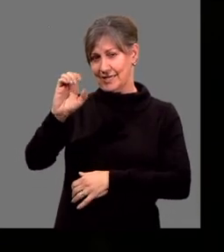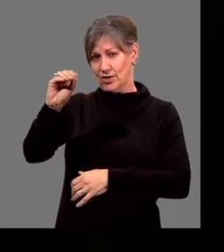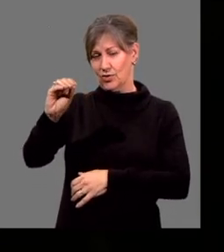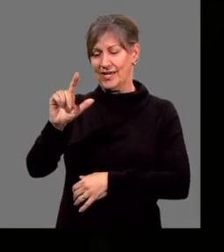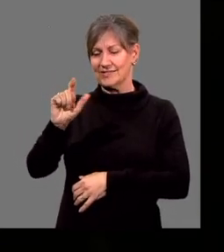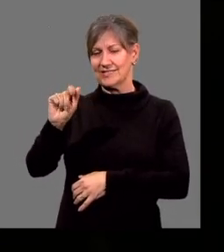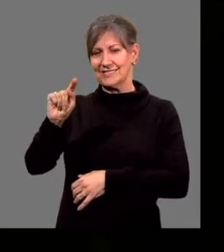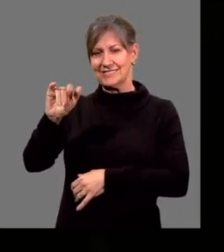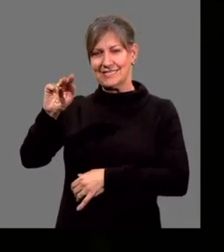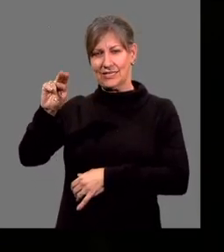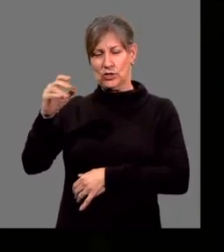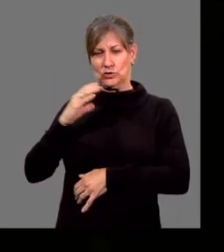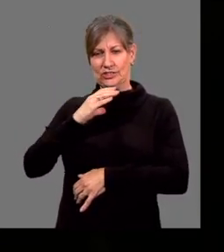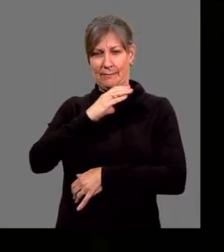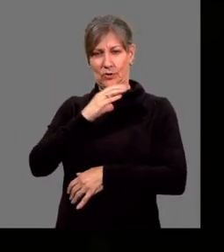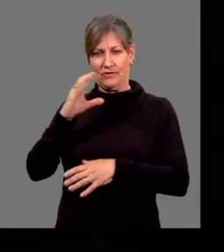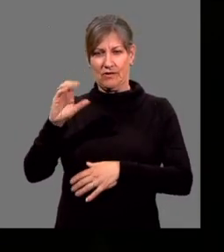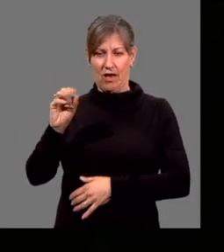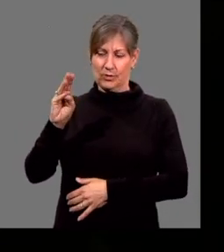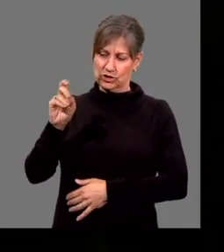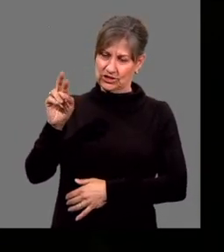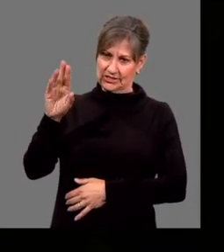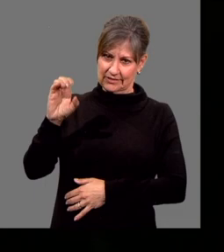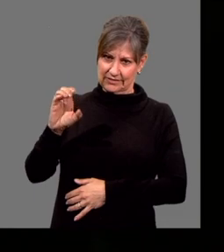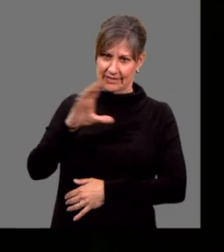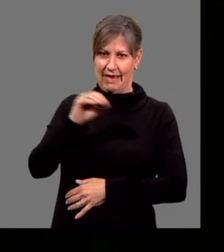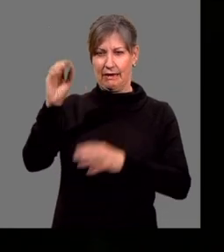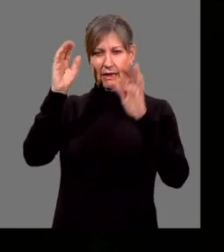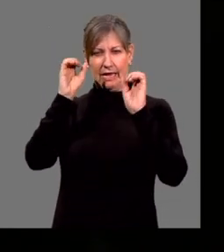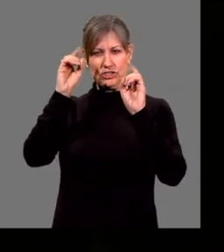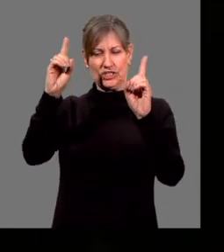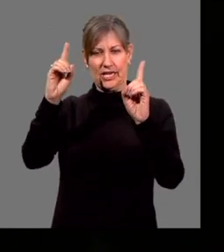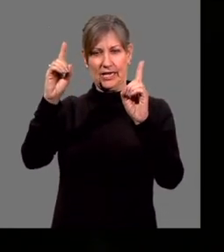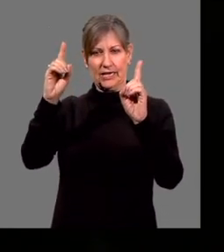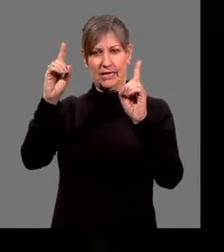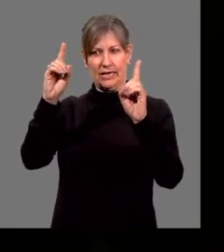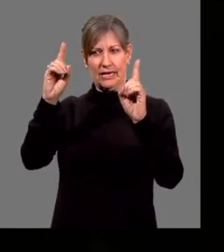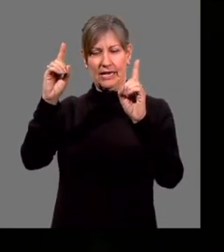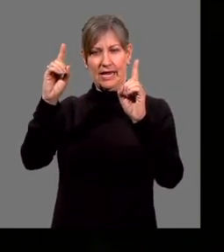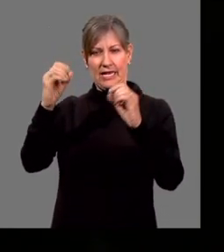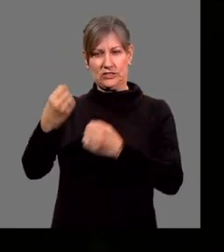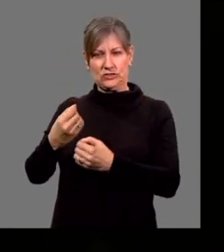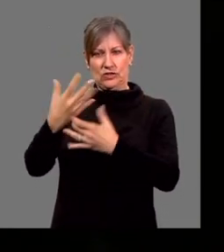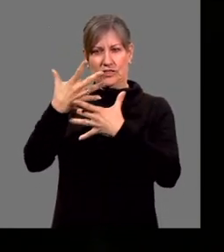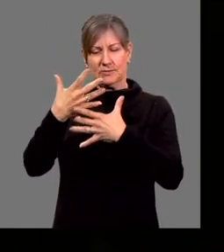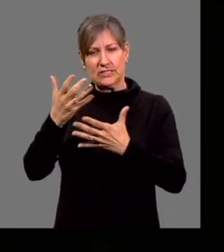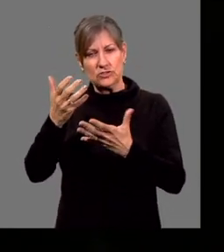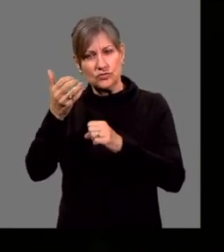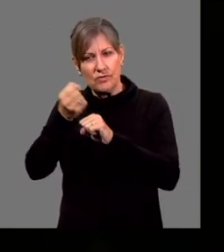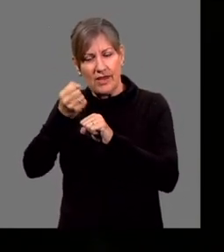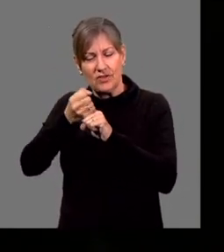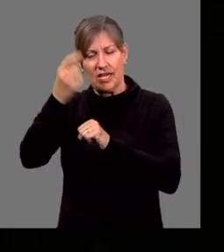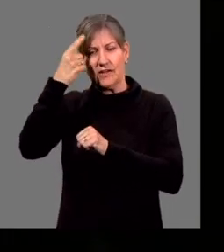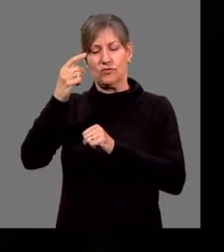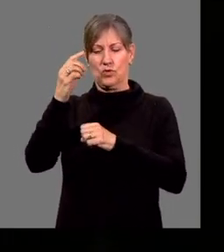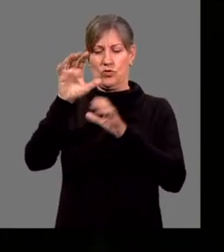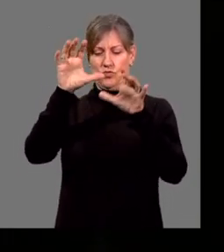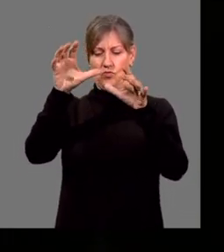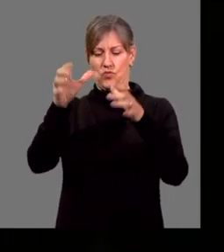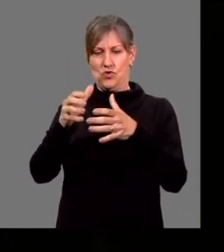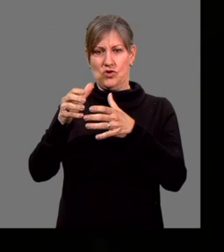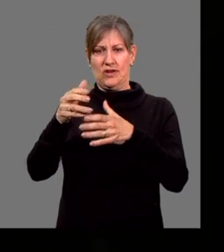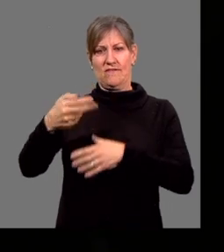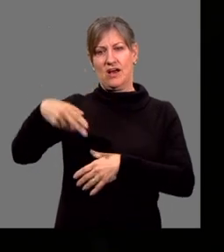the Latino Chamber of Commerce in our beautiful community. And education is what has urged in me a desire to advocate for the world of